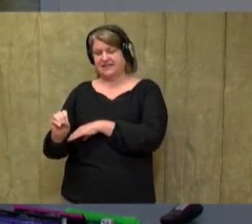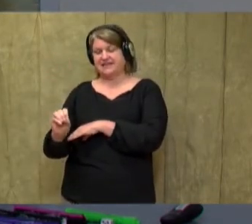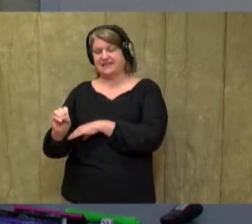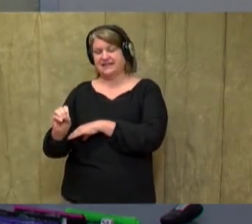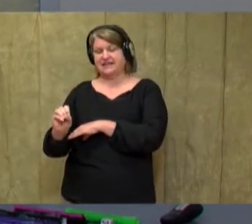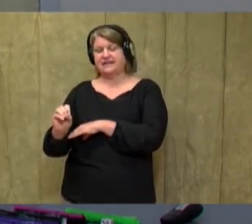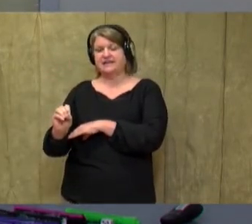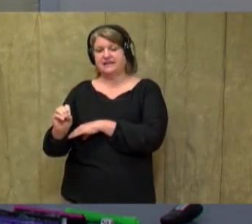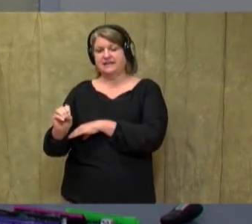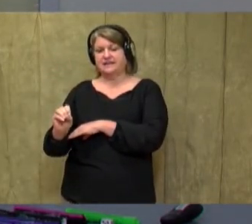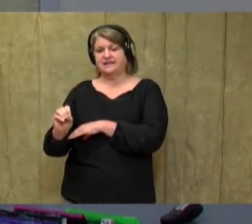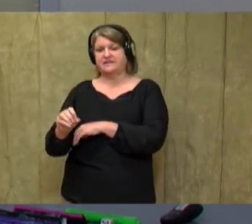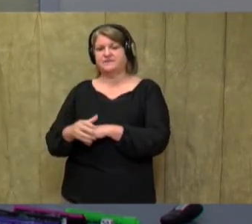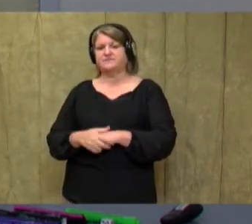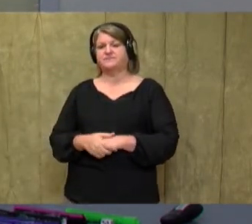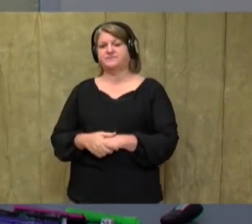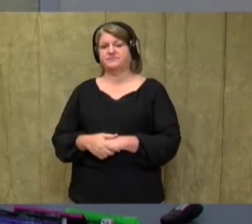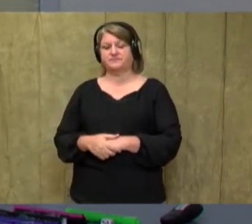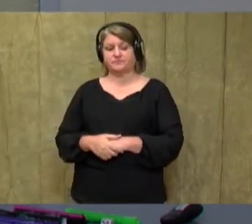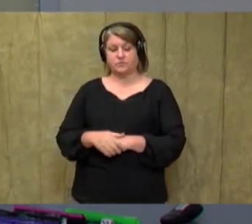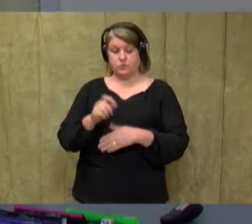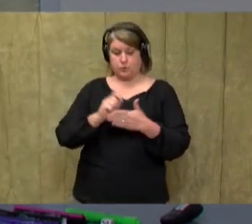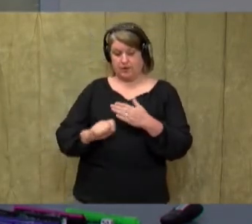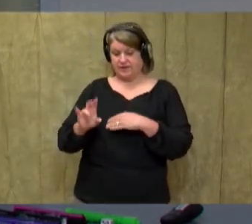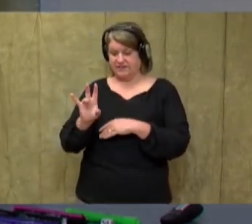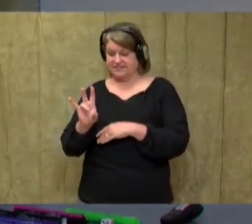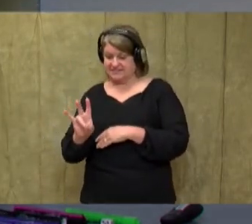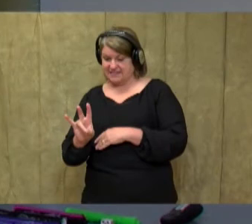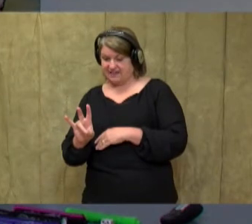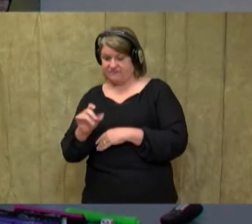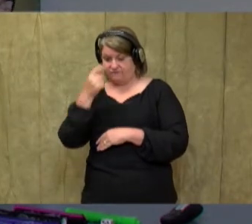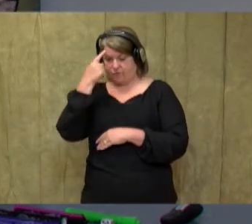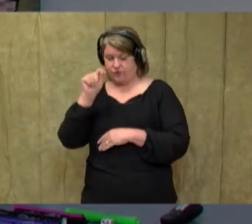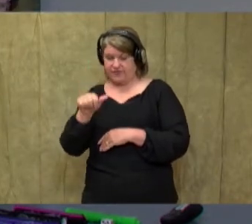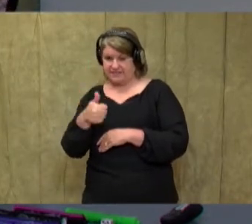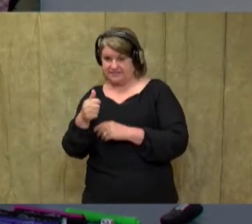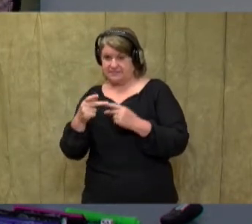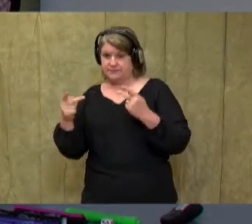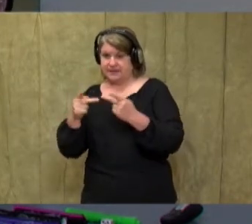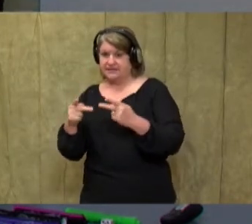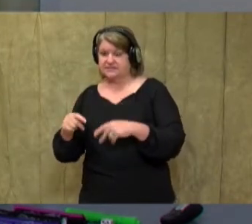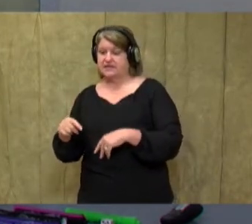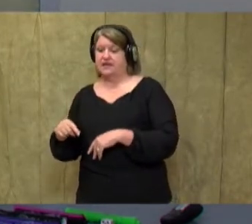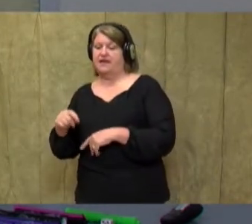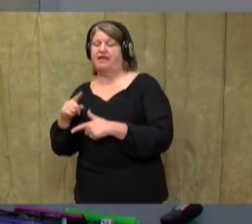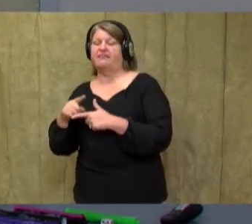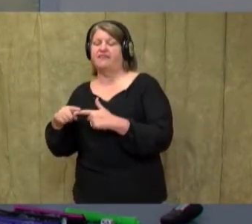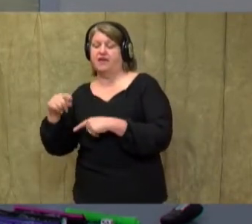70. Put down our 7 to hold our tens place, and then 1, 2.